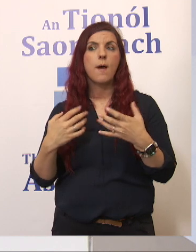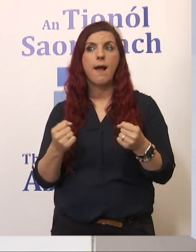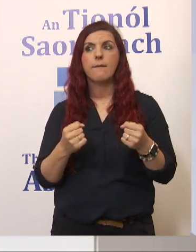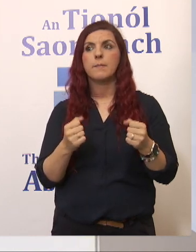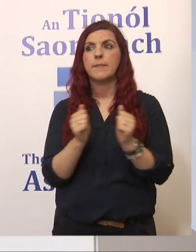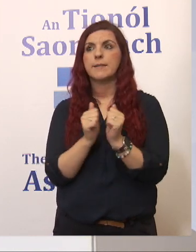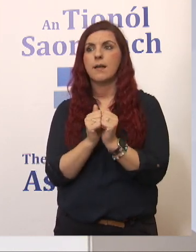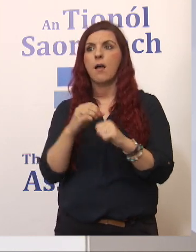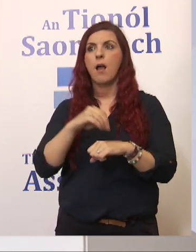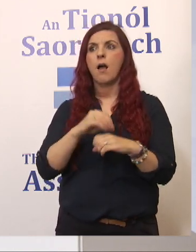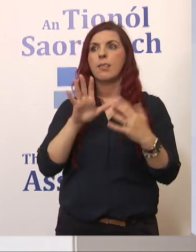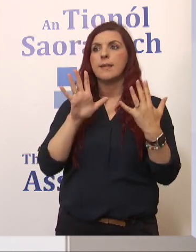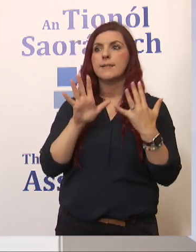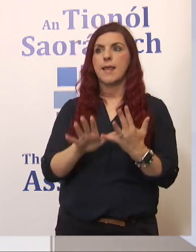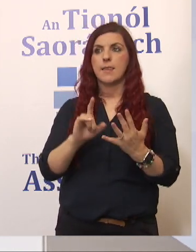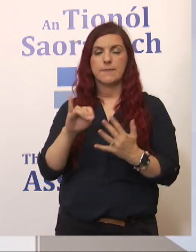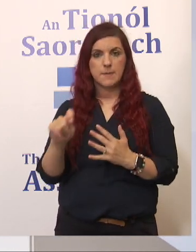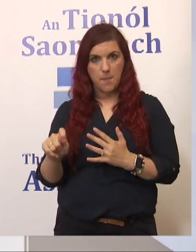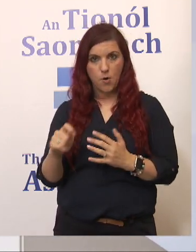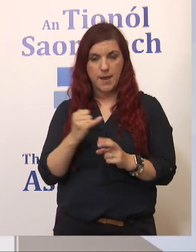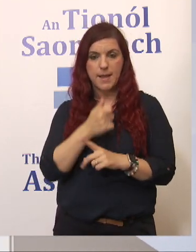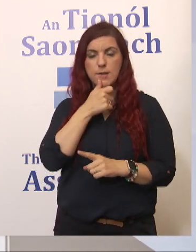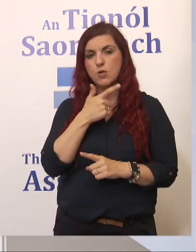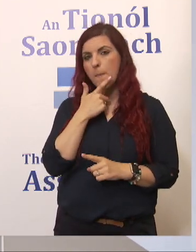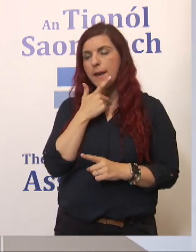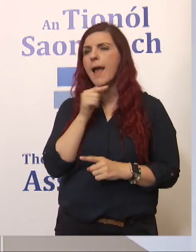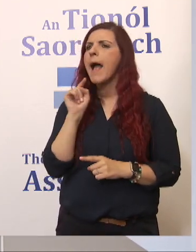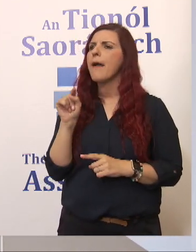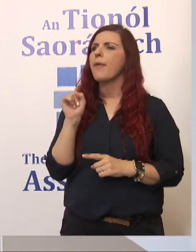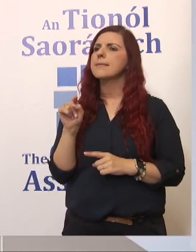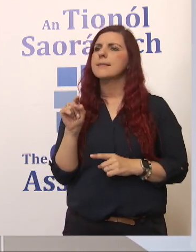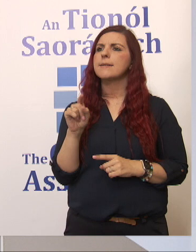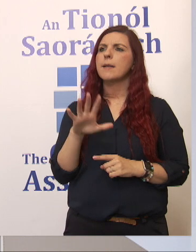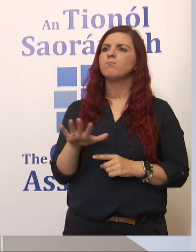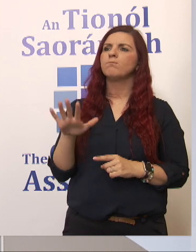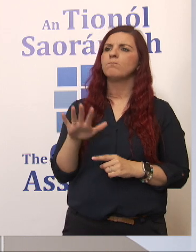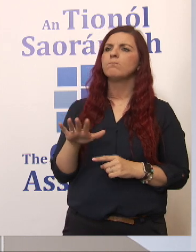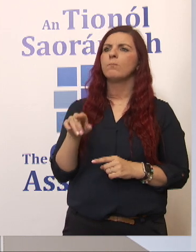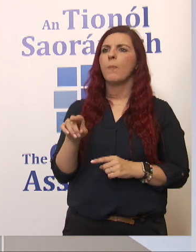September. It'll be in Dublin City. And that'll be based really upon